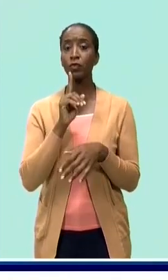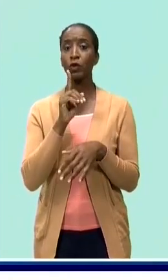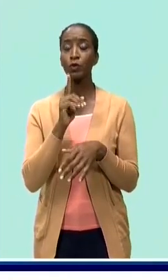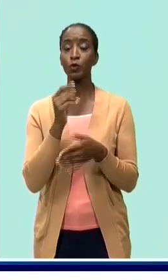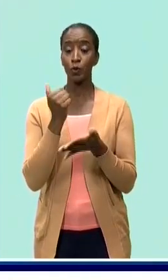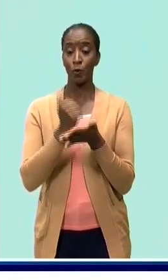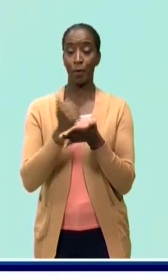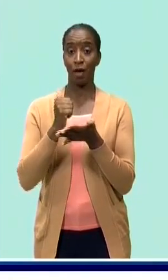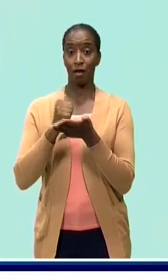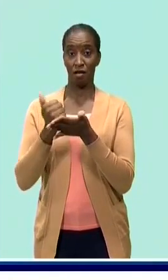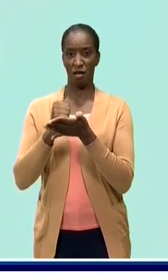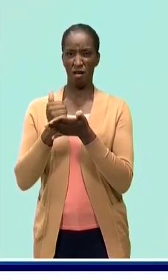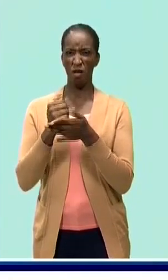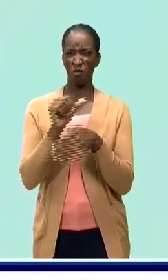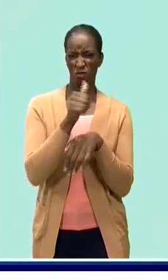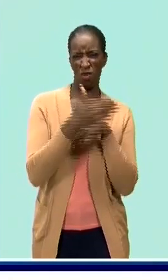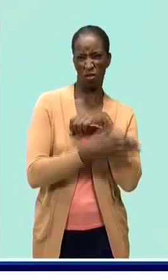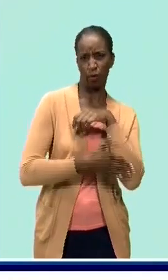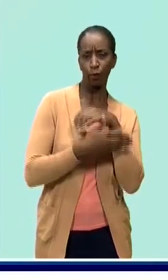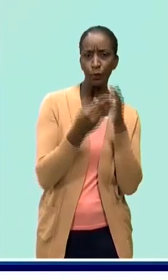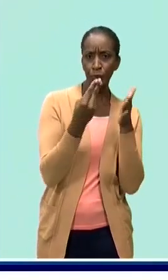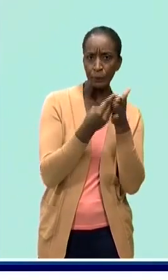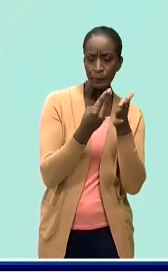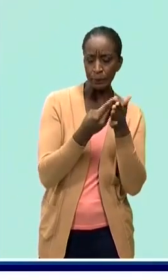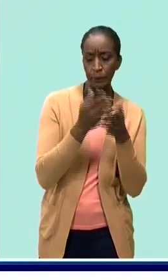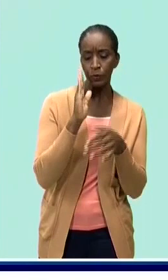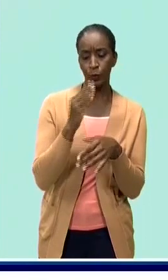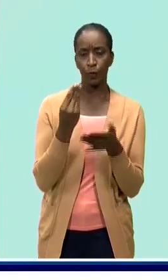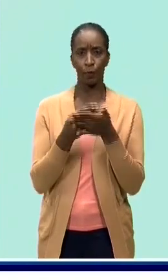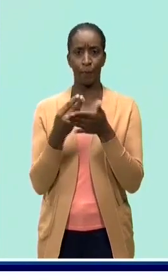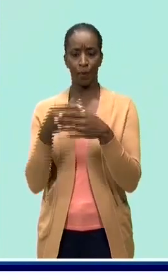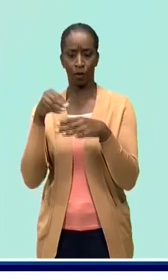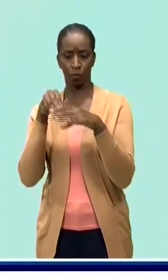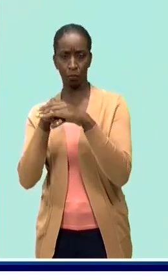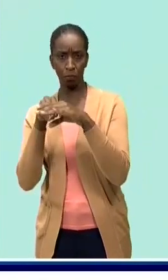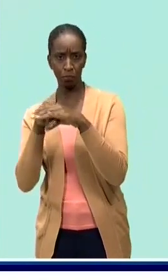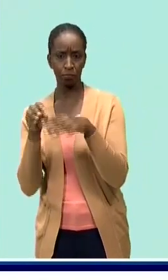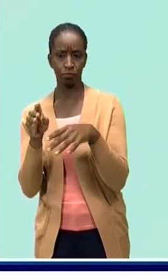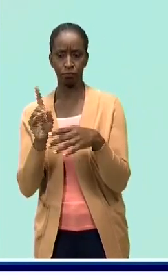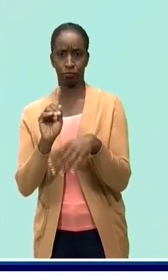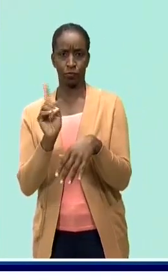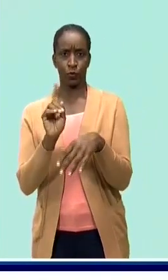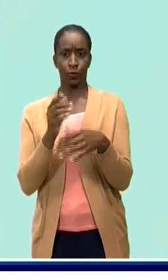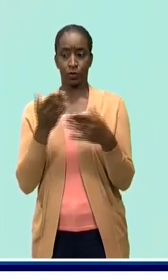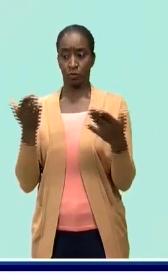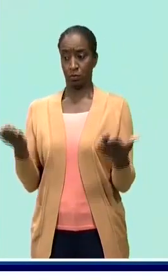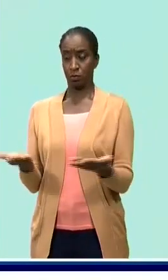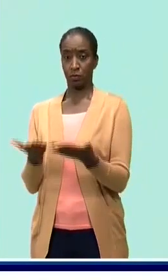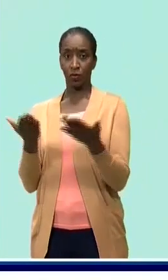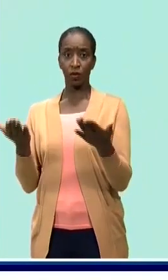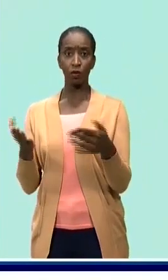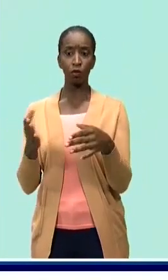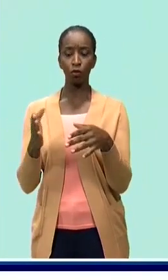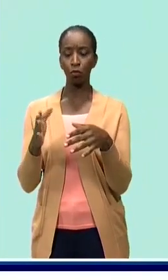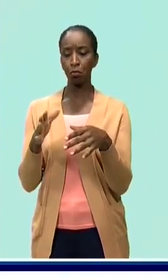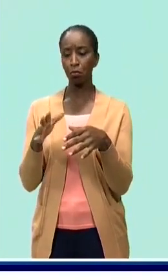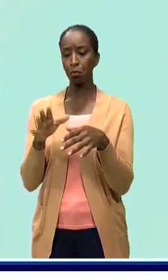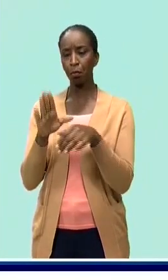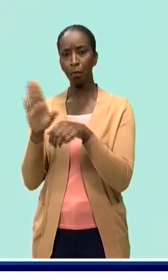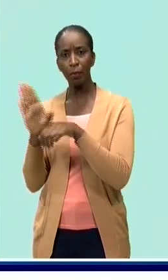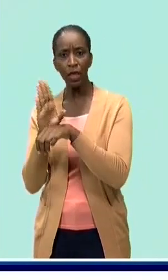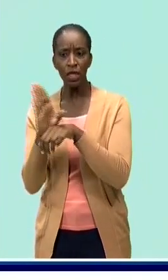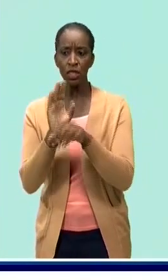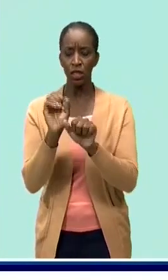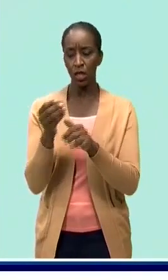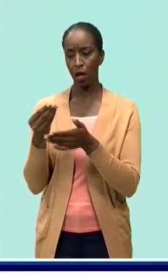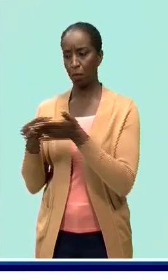these foreign exchange, foreign currency accounts cannot be purchased, obviously, from the local domestic access of foreign